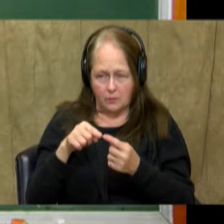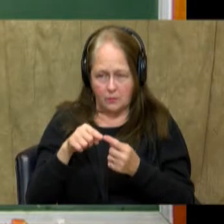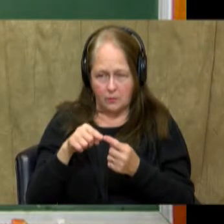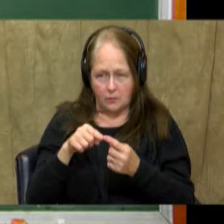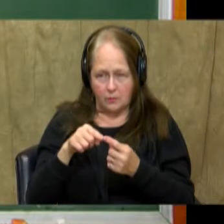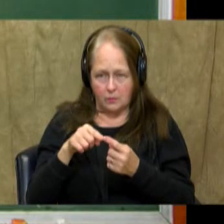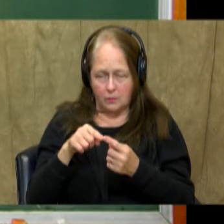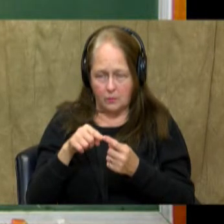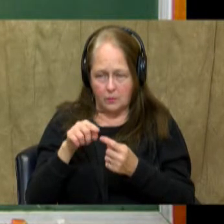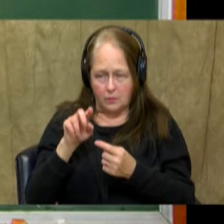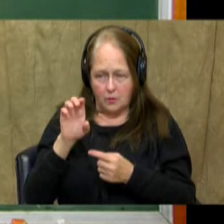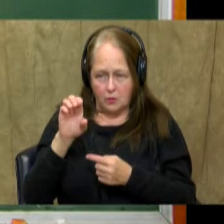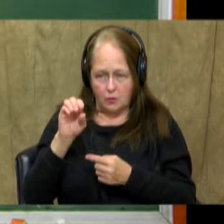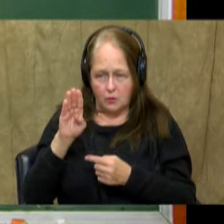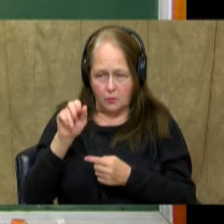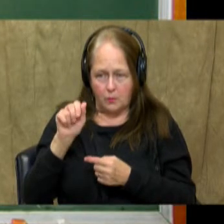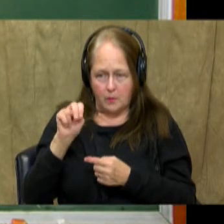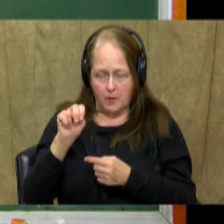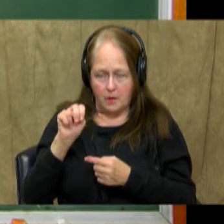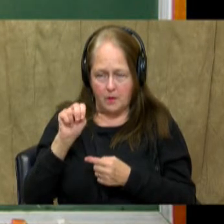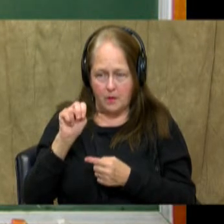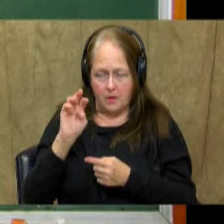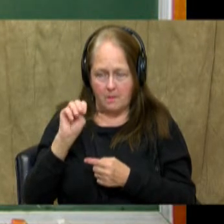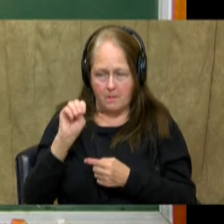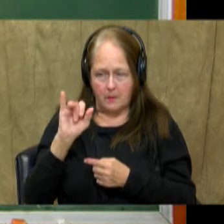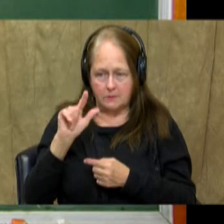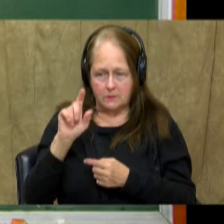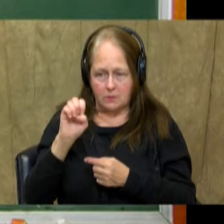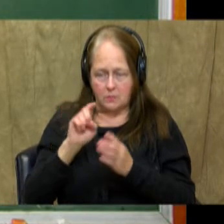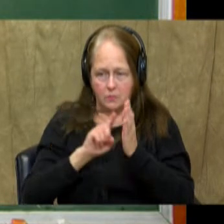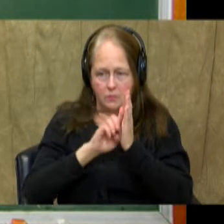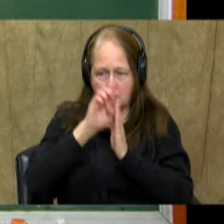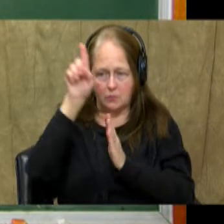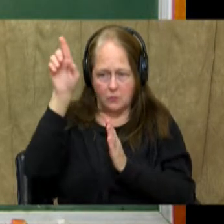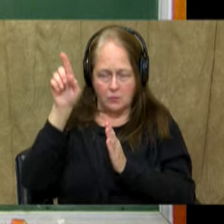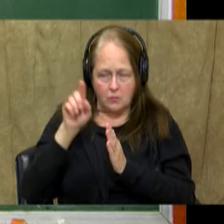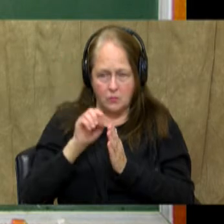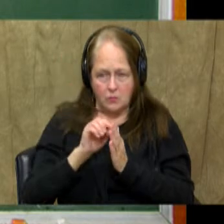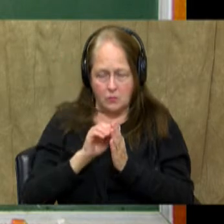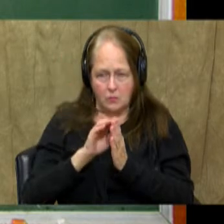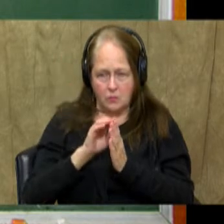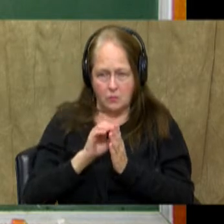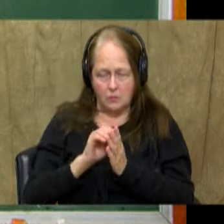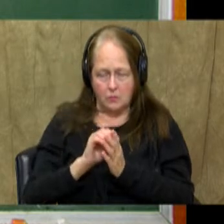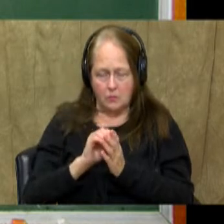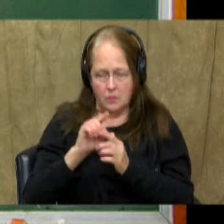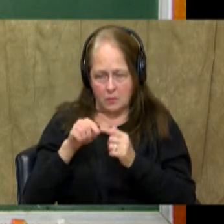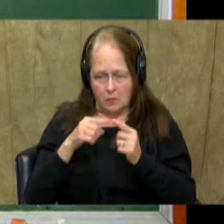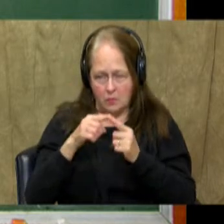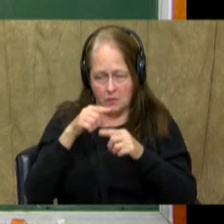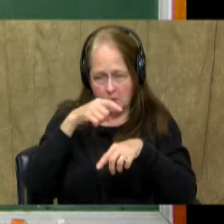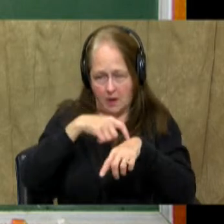the Cuban Missile Crisis started happening at that particular time.